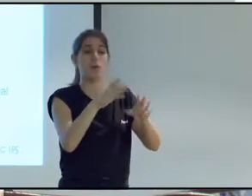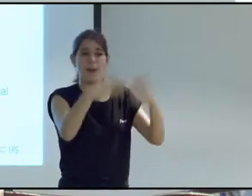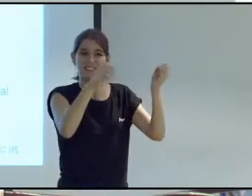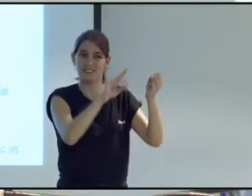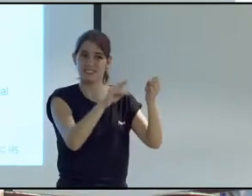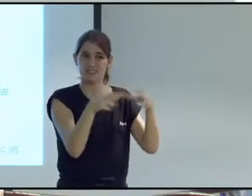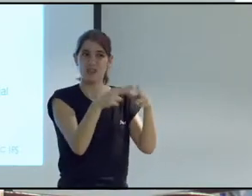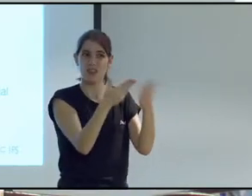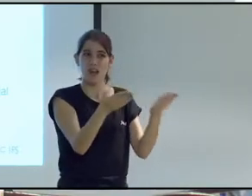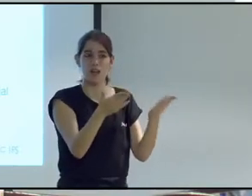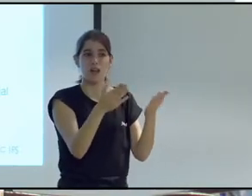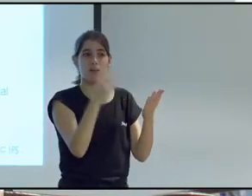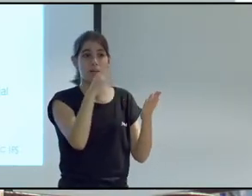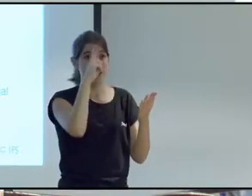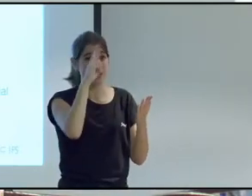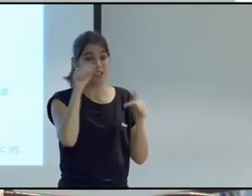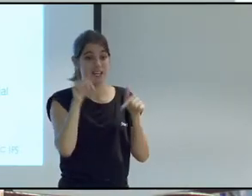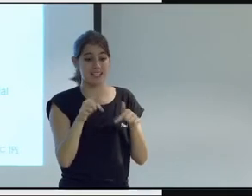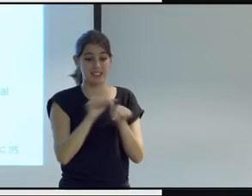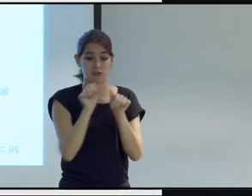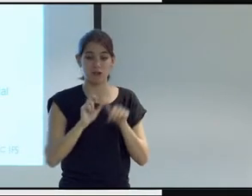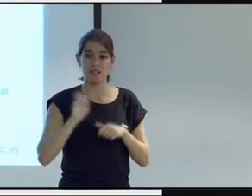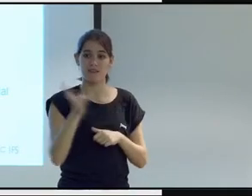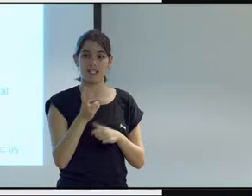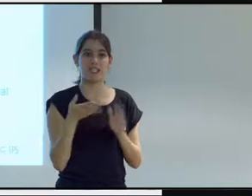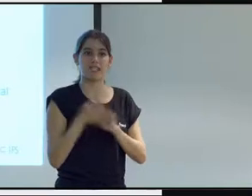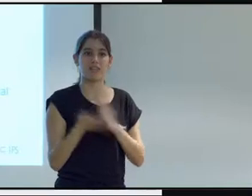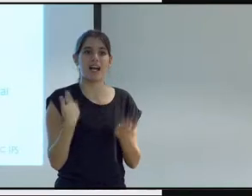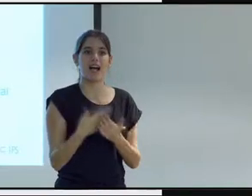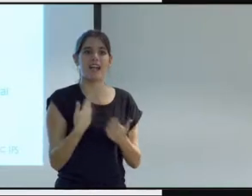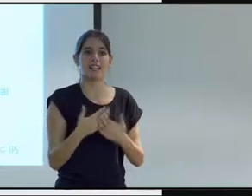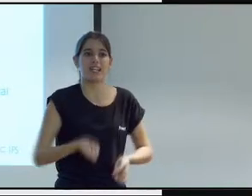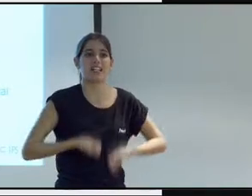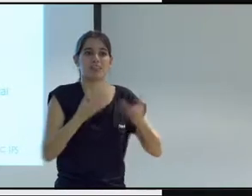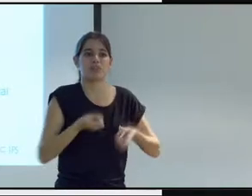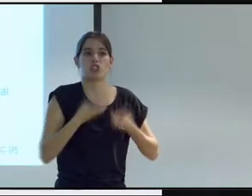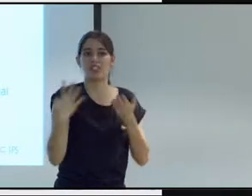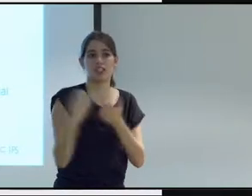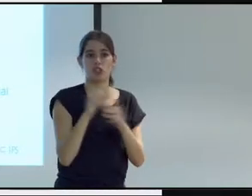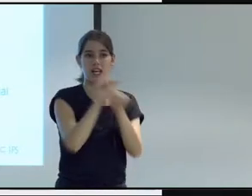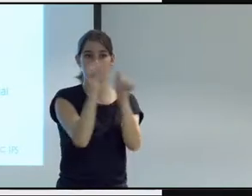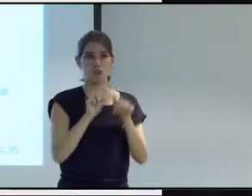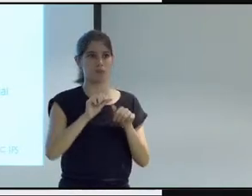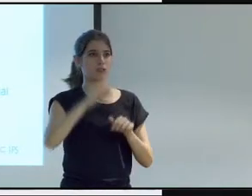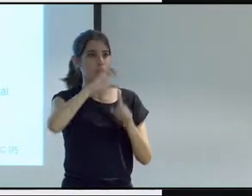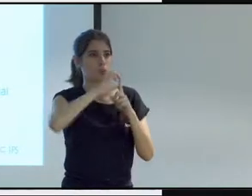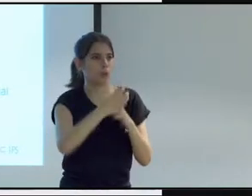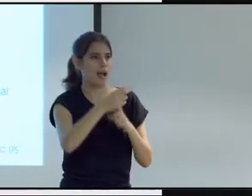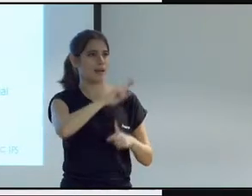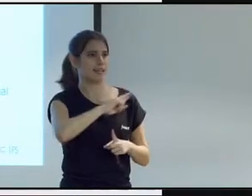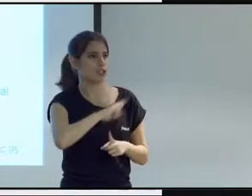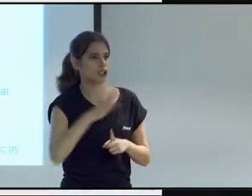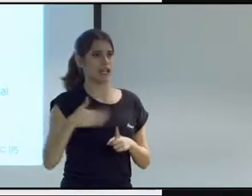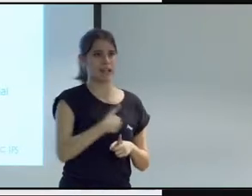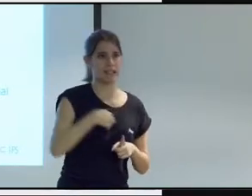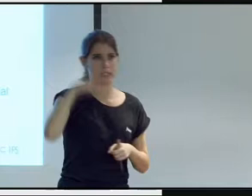in vogue. But the fact is that to respect this type of diversity means to guarantee expression, cultural,